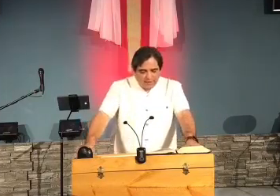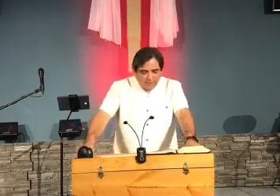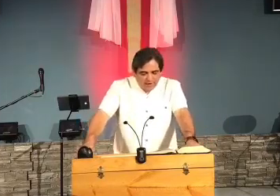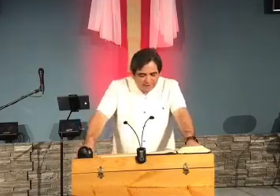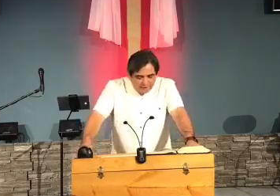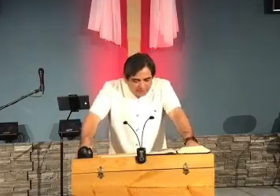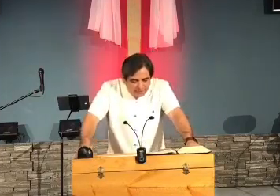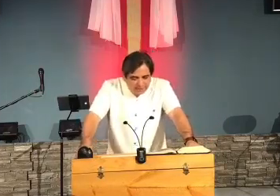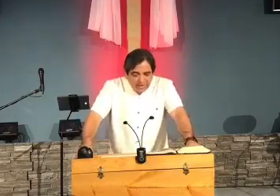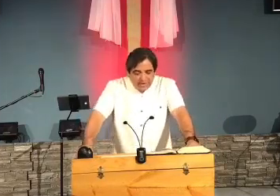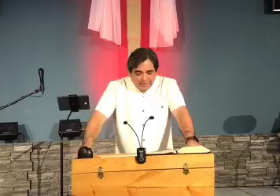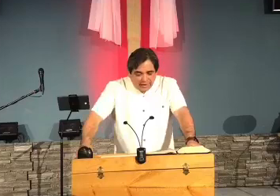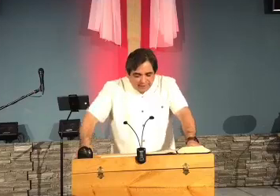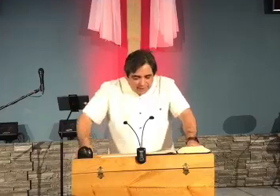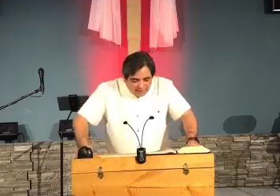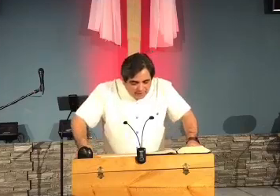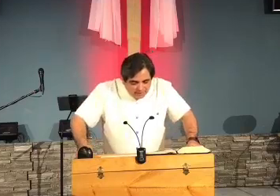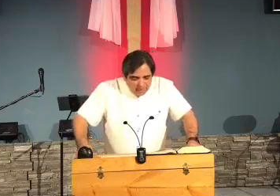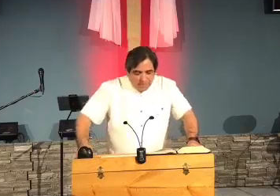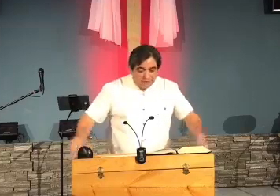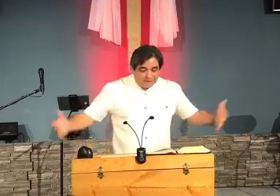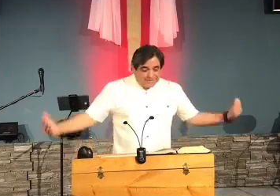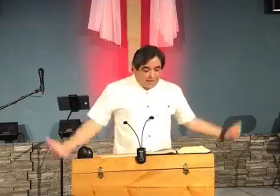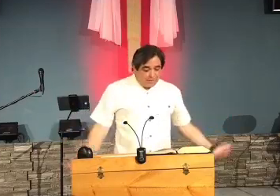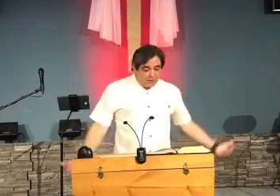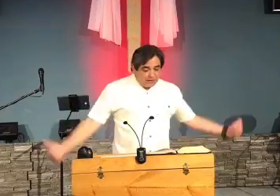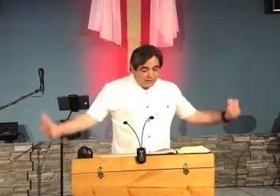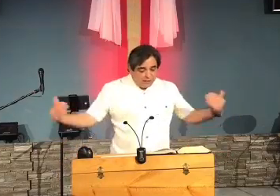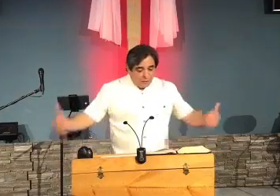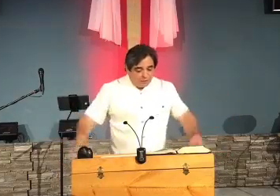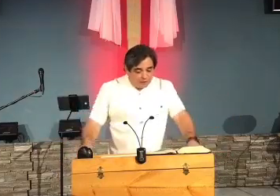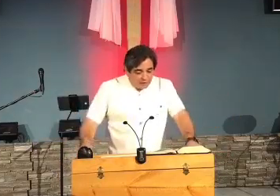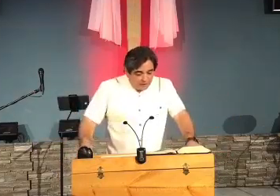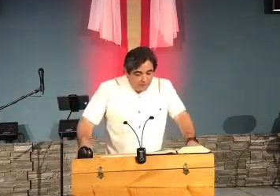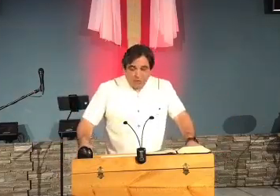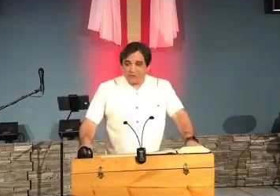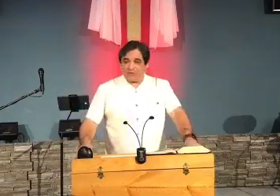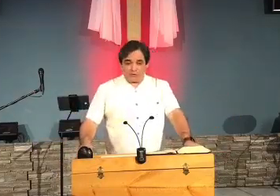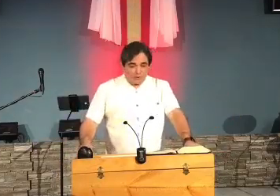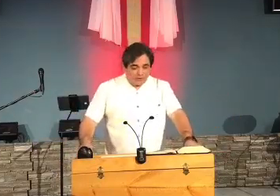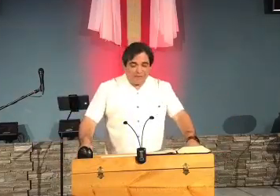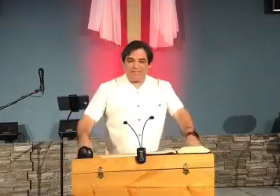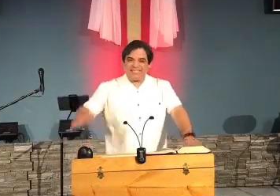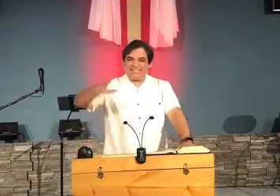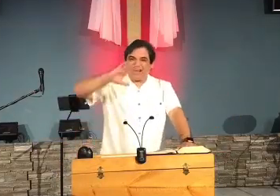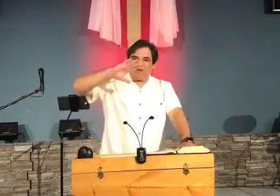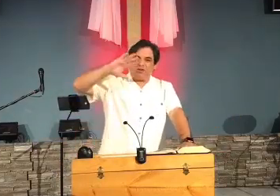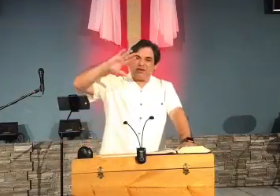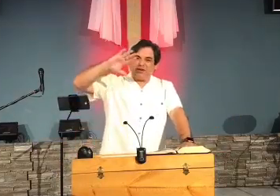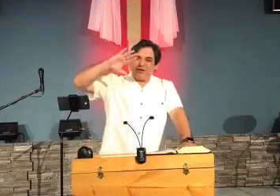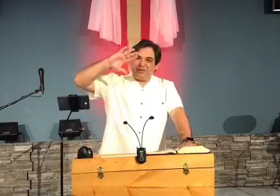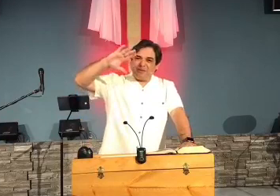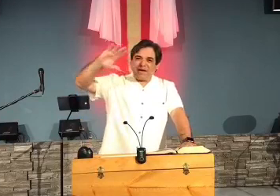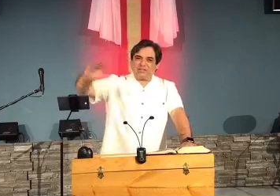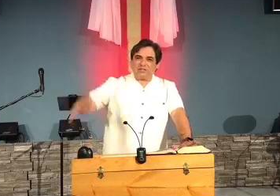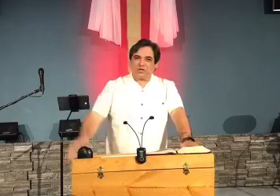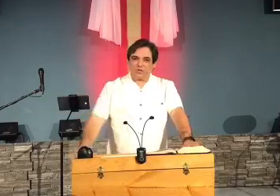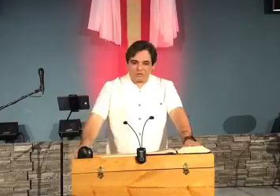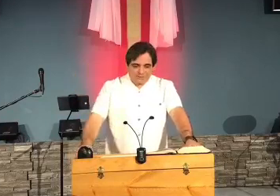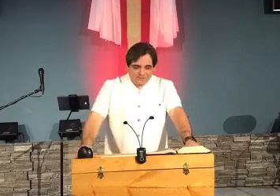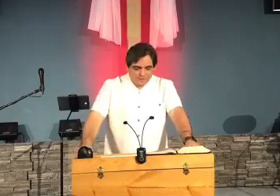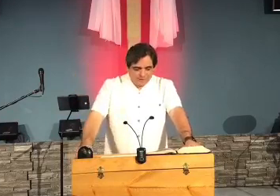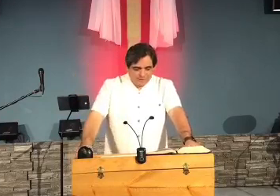He that abideth in me and I in him, the same bringeth forth much fruit. And then listen to how the